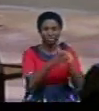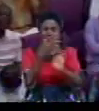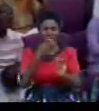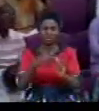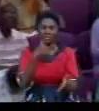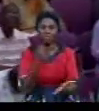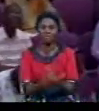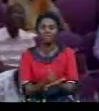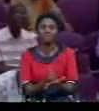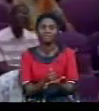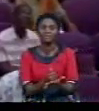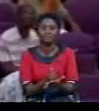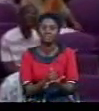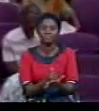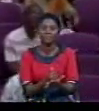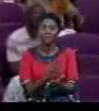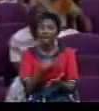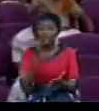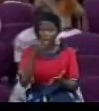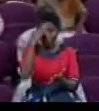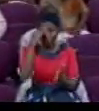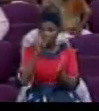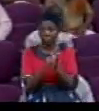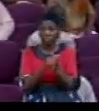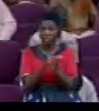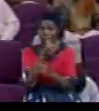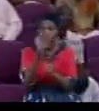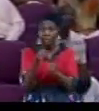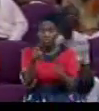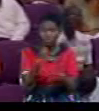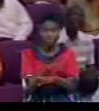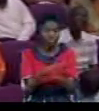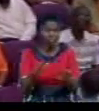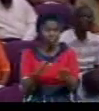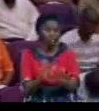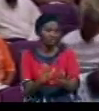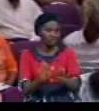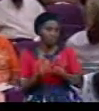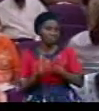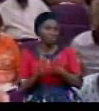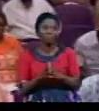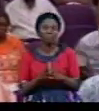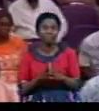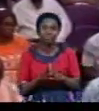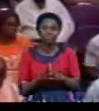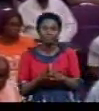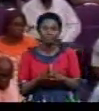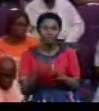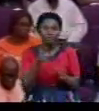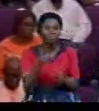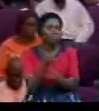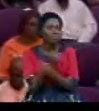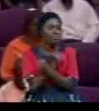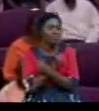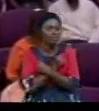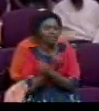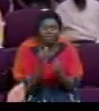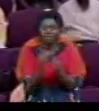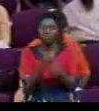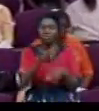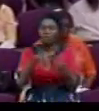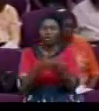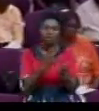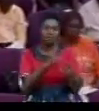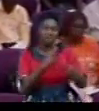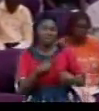name and you know when you don't fear Your Love freely Your Love with all your heart you're